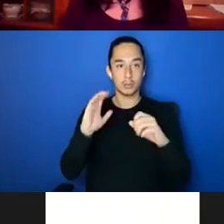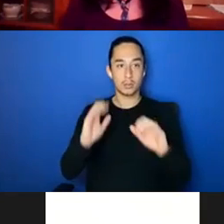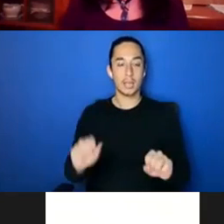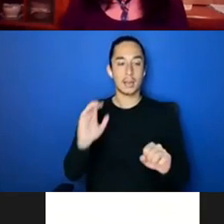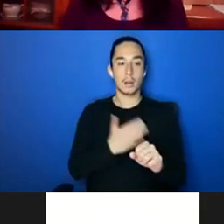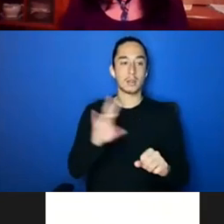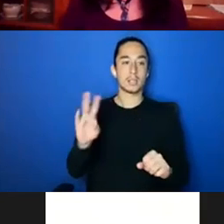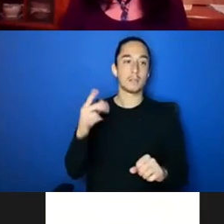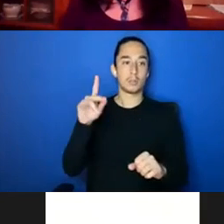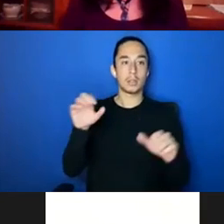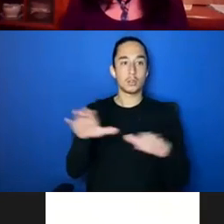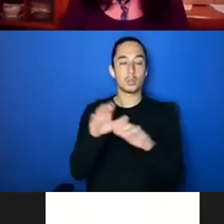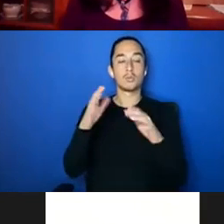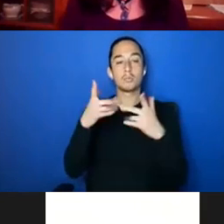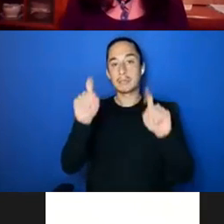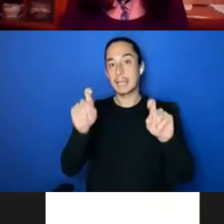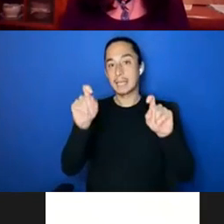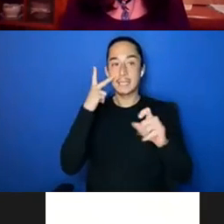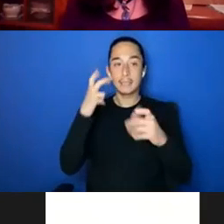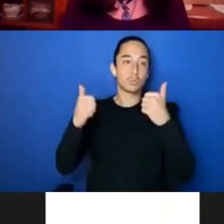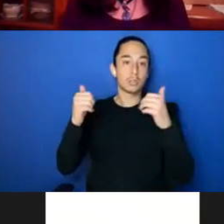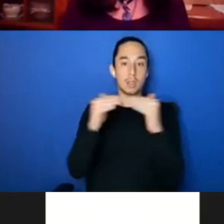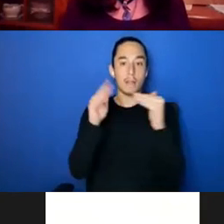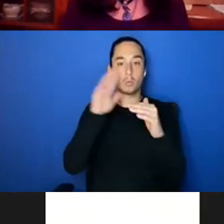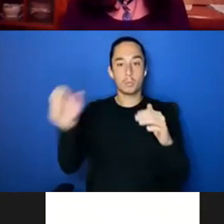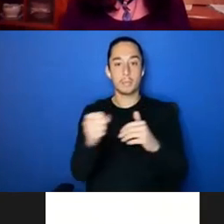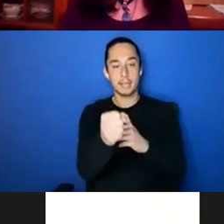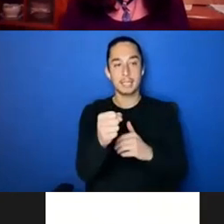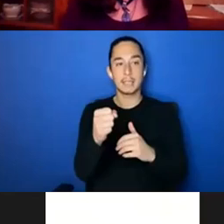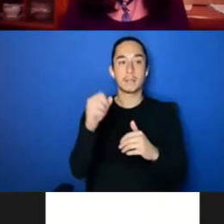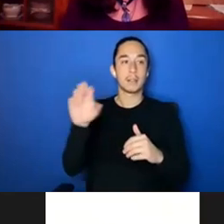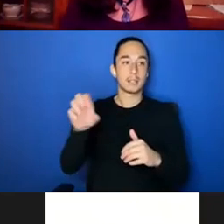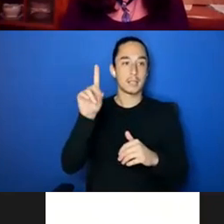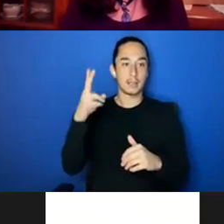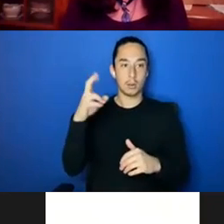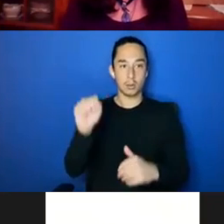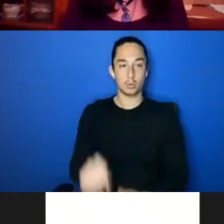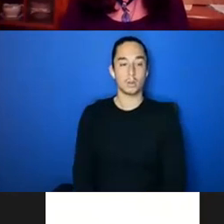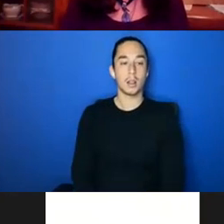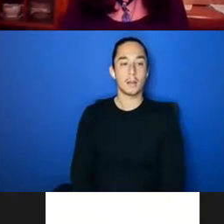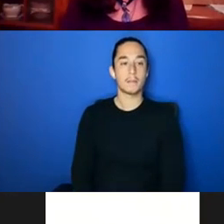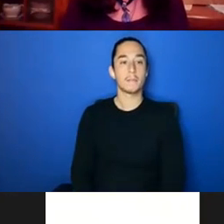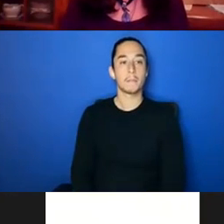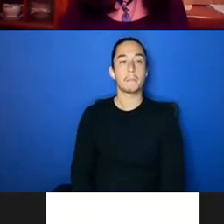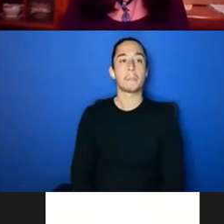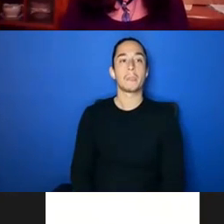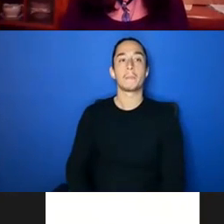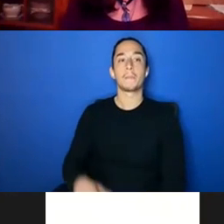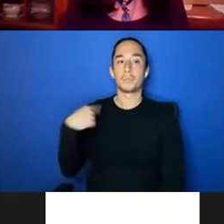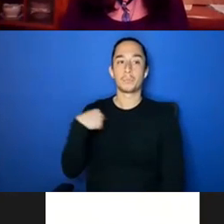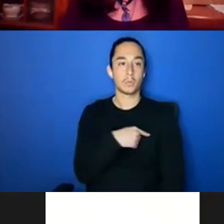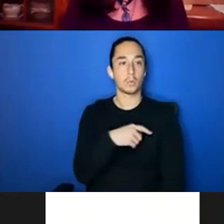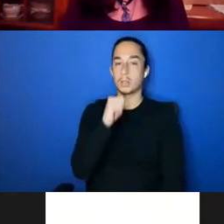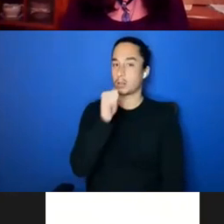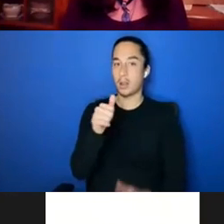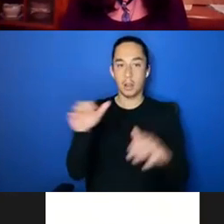grader do an aptitude test to see what level he would be placed into at San Diego High School? We would not do